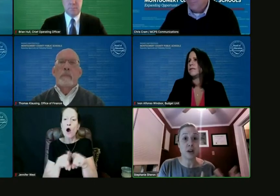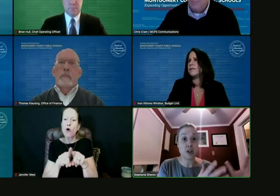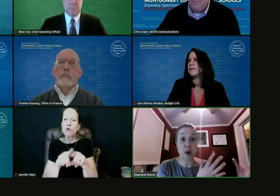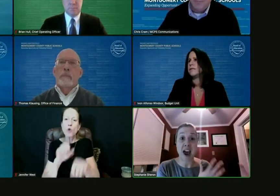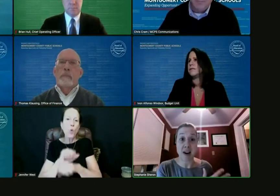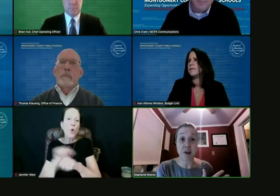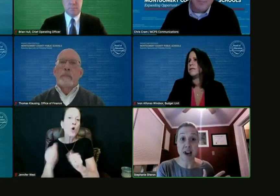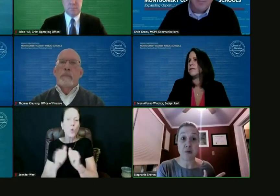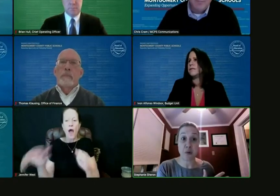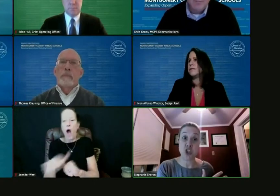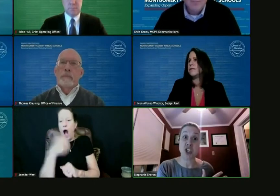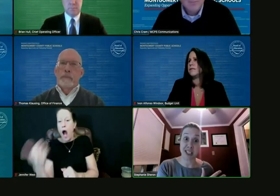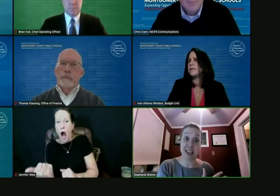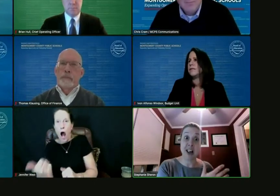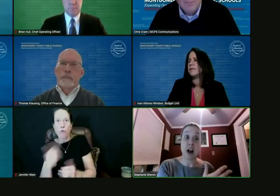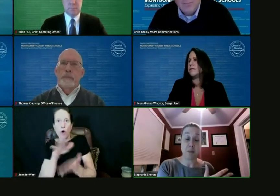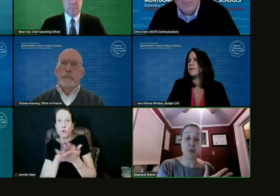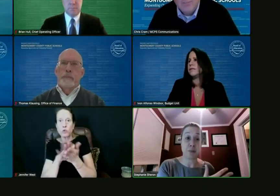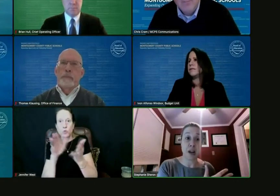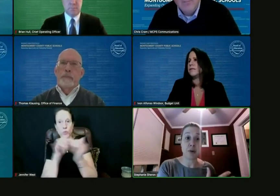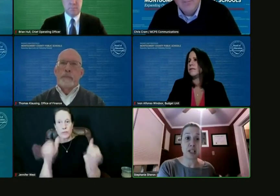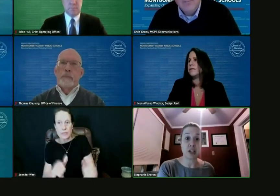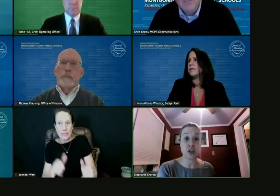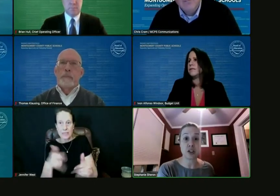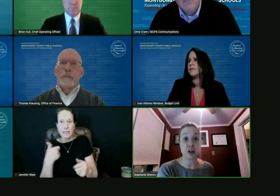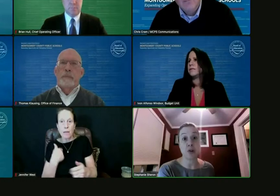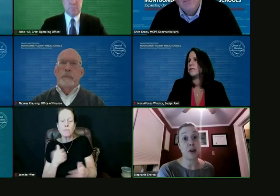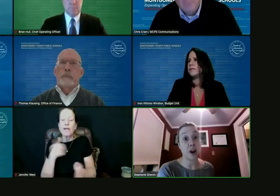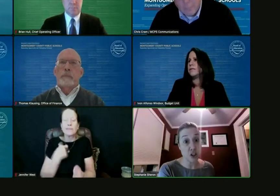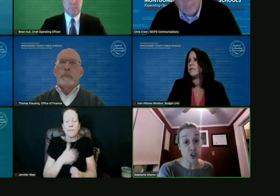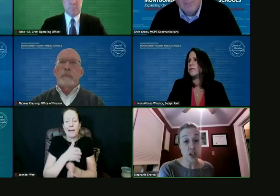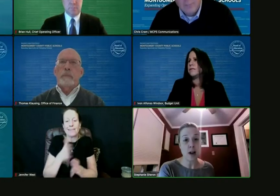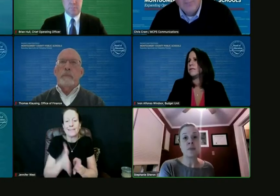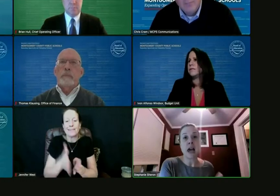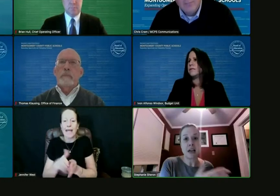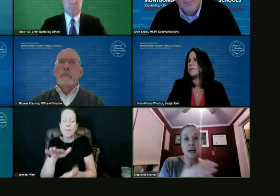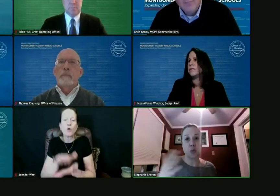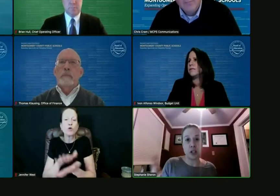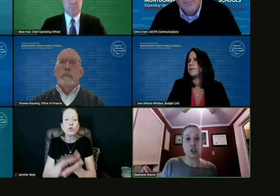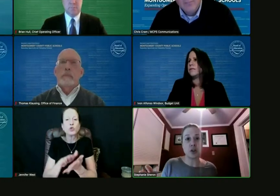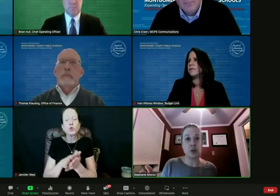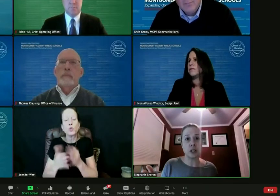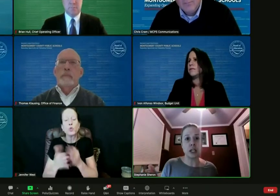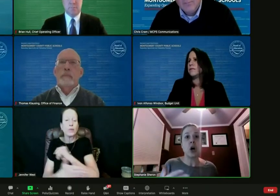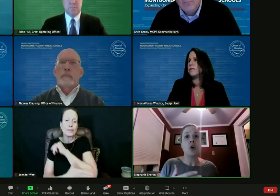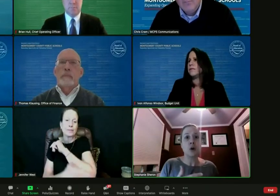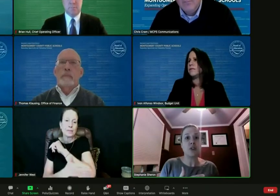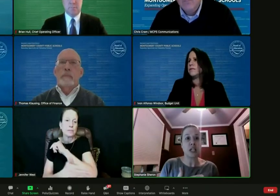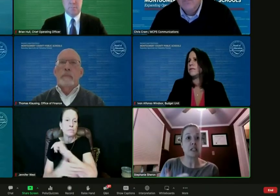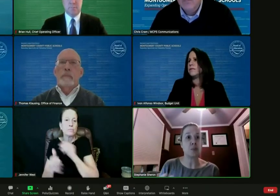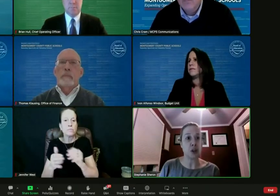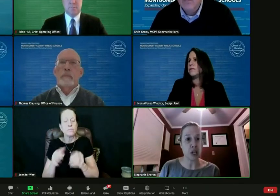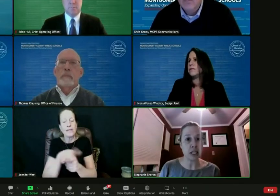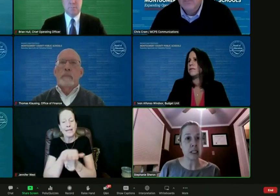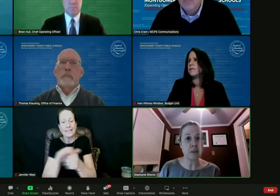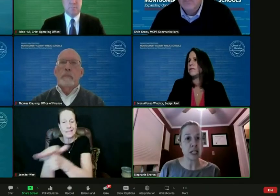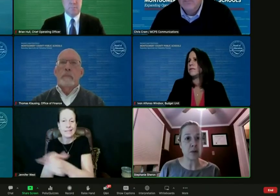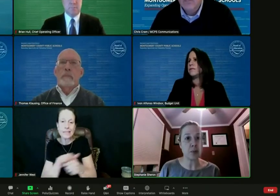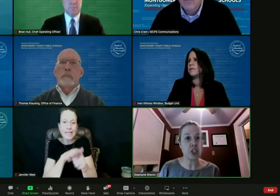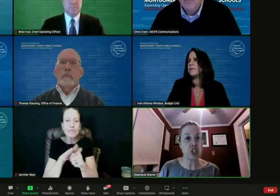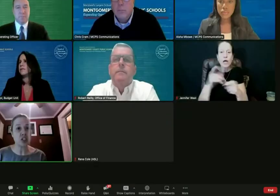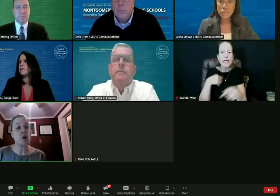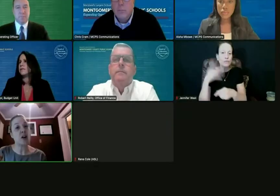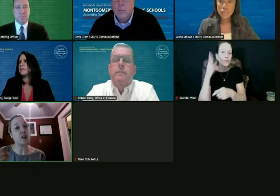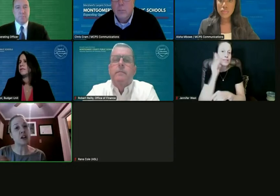as well, because we have had, unfortunately, up some neighboring districts around the country, as well as locally, who have experienced some